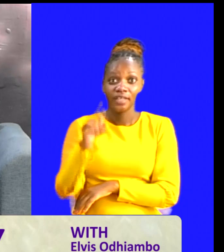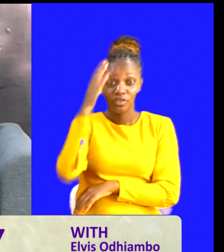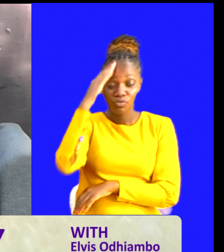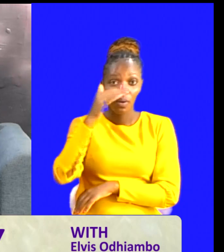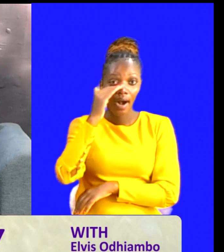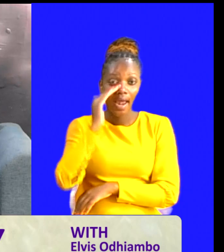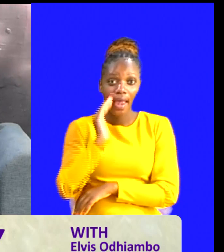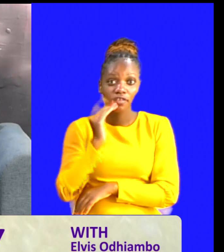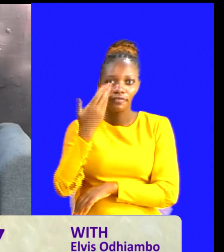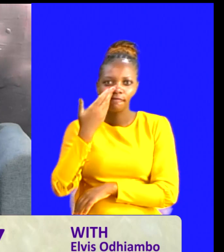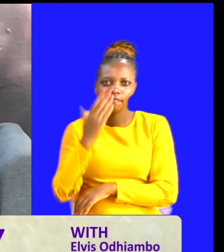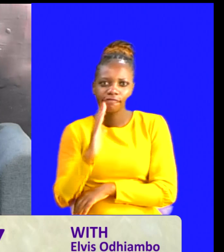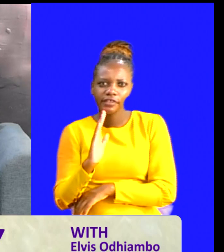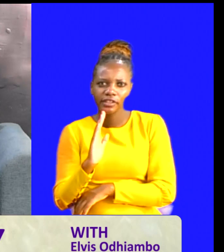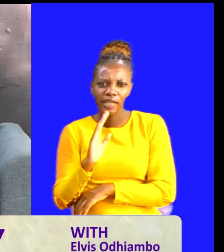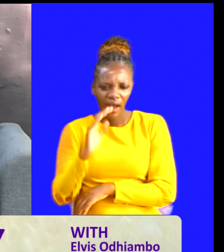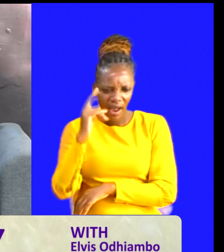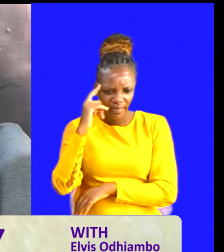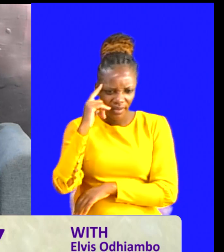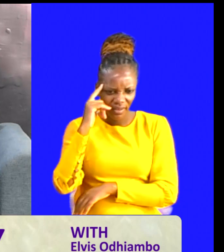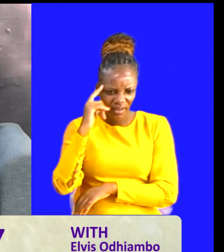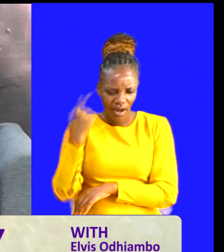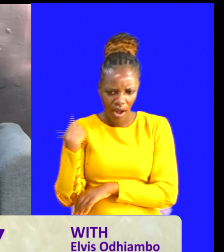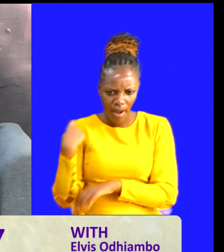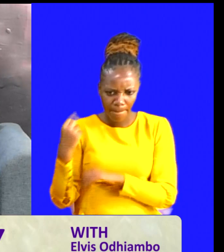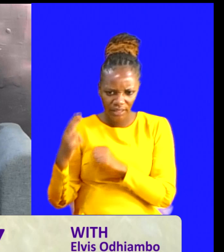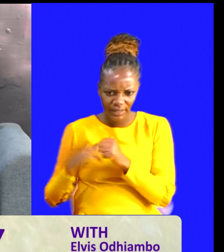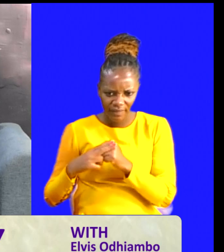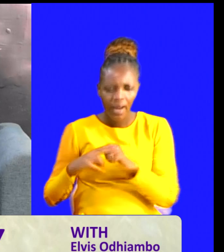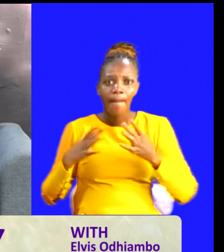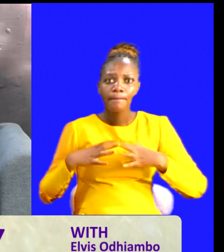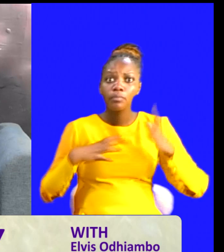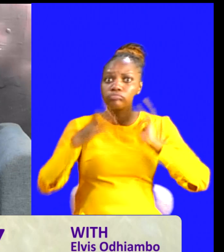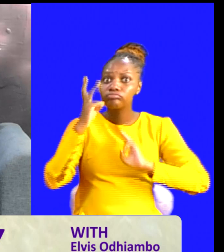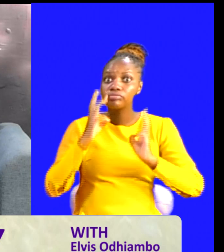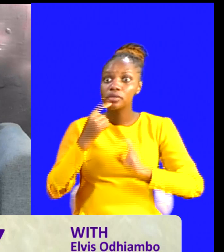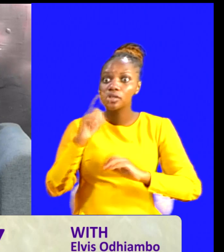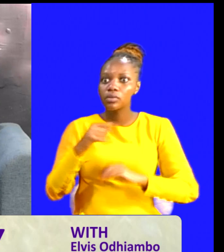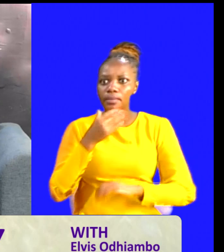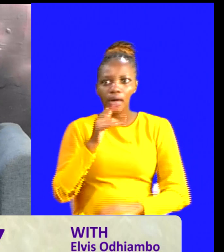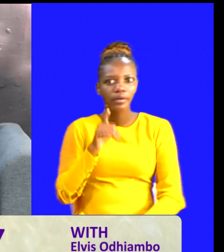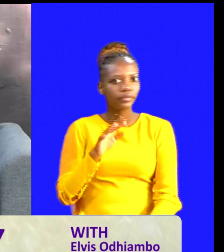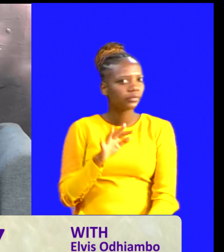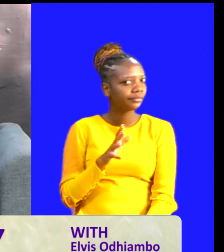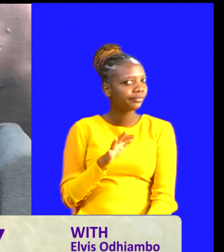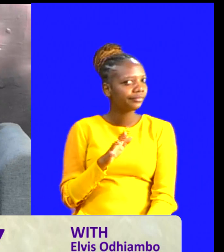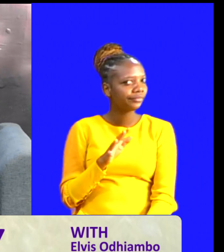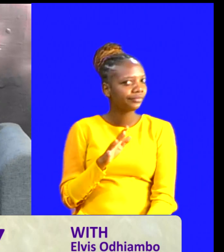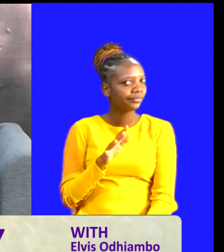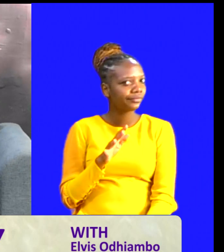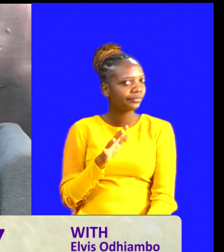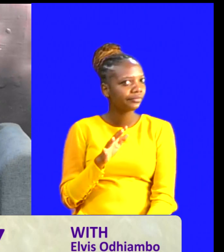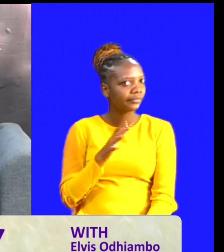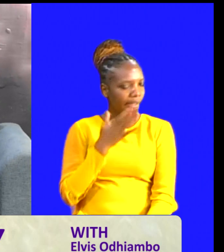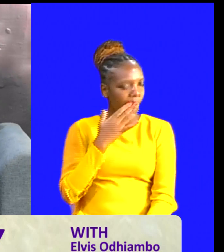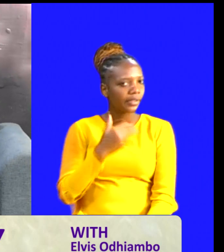Eliud finished, was it 7, I believe. Many were worried that his time was up, that it's time for him to